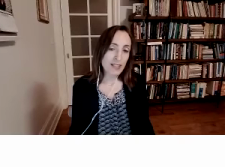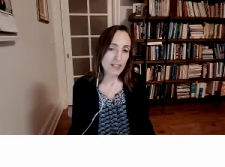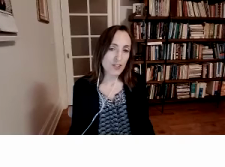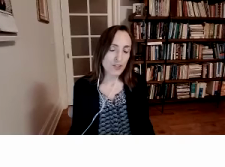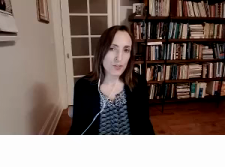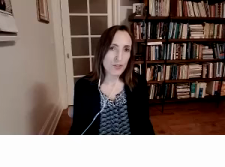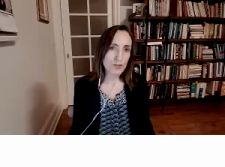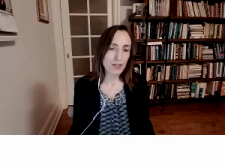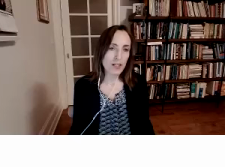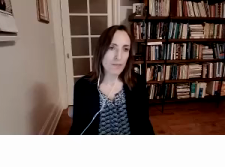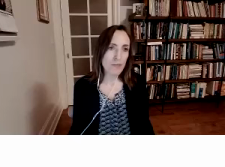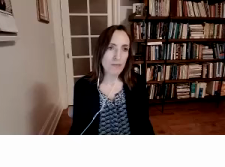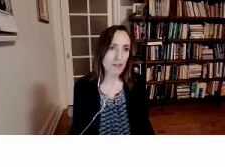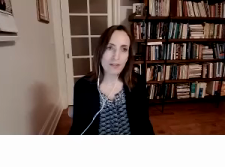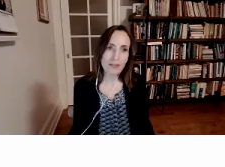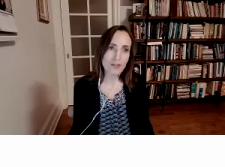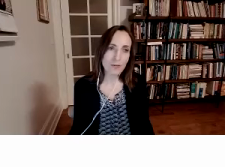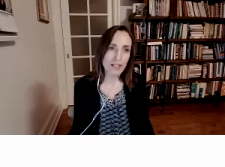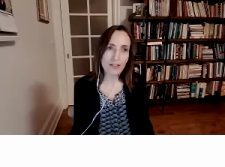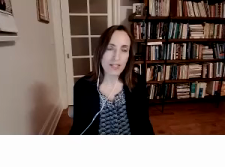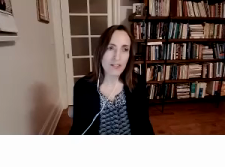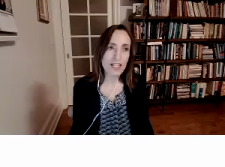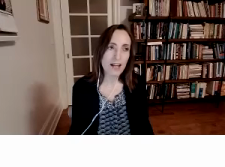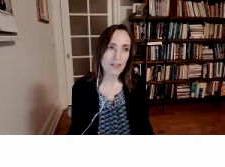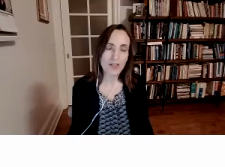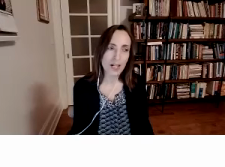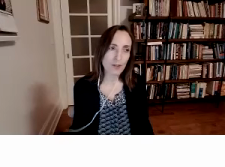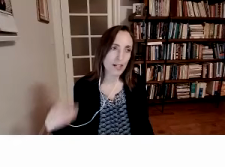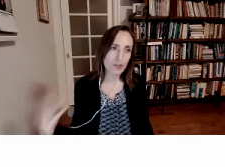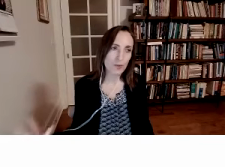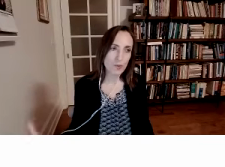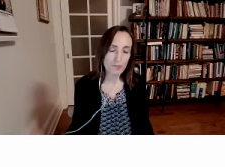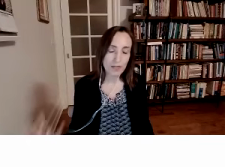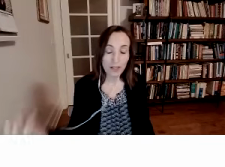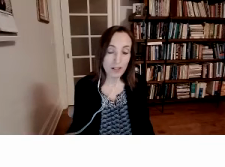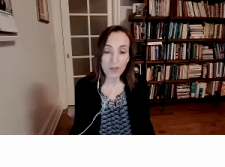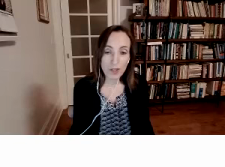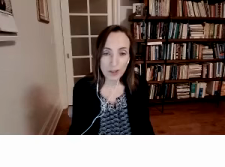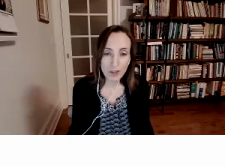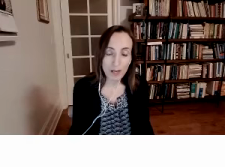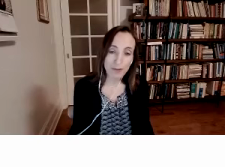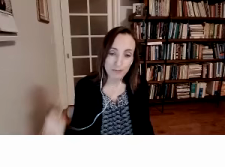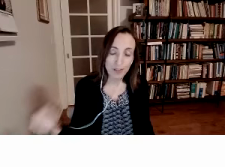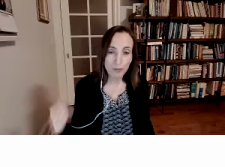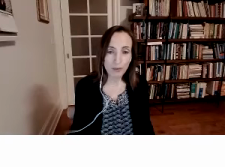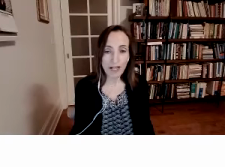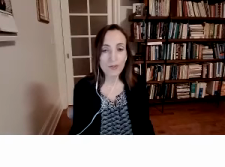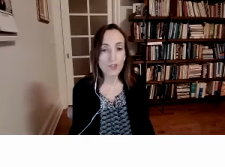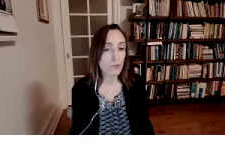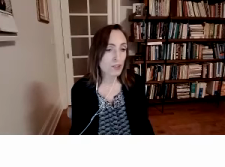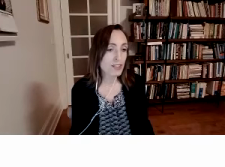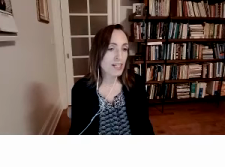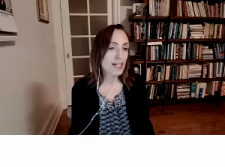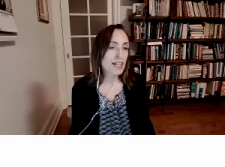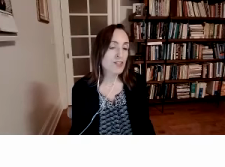in that condition, there's no, the rater doesn't have any access to how the actual TED Talk speaker, pronounced